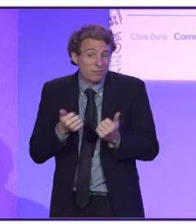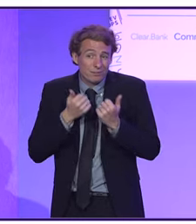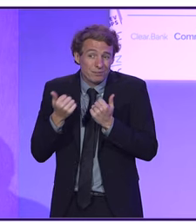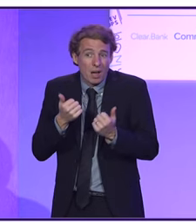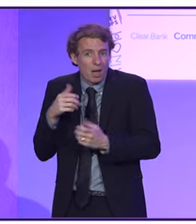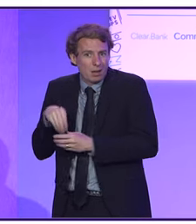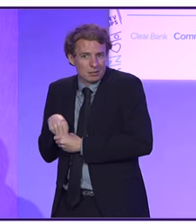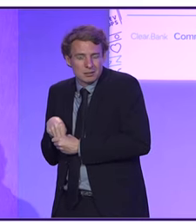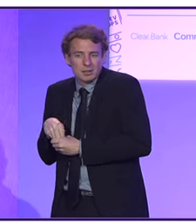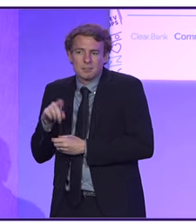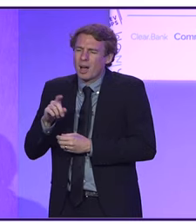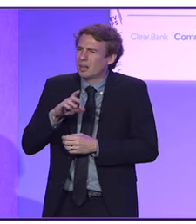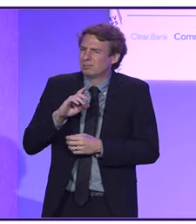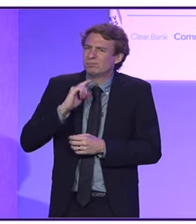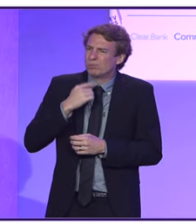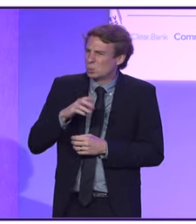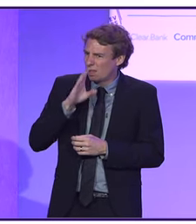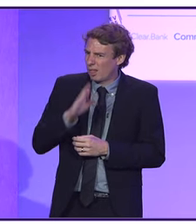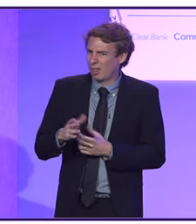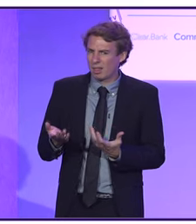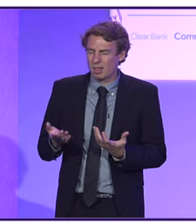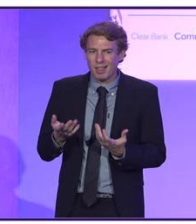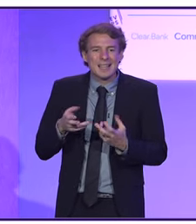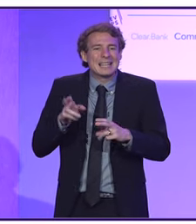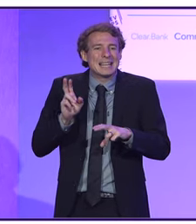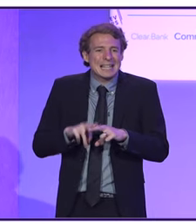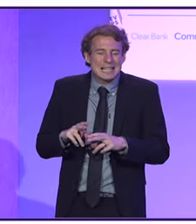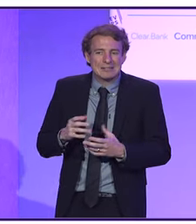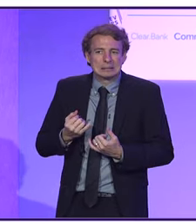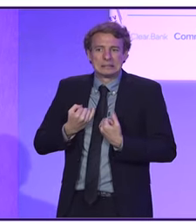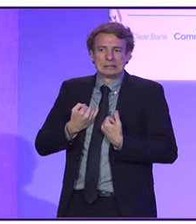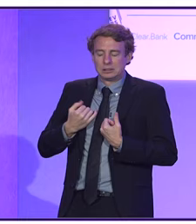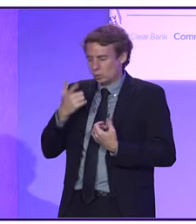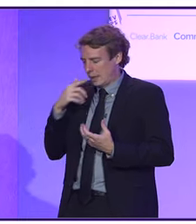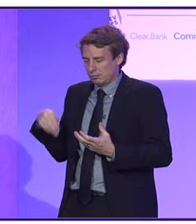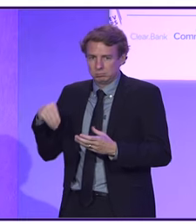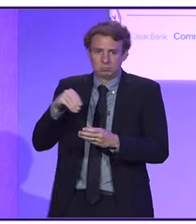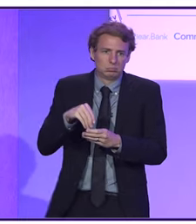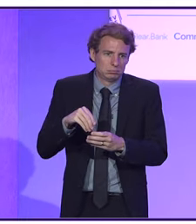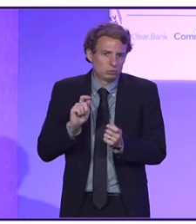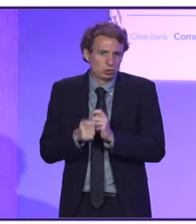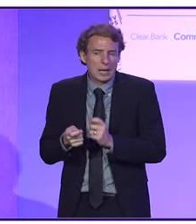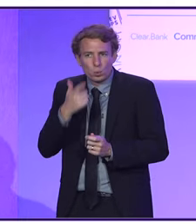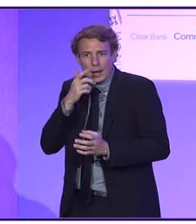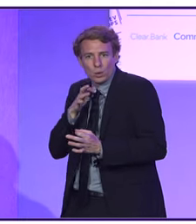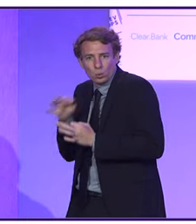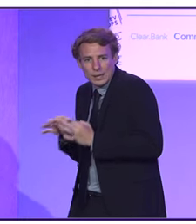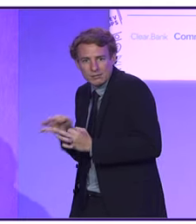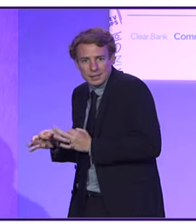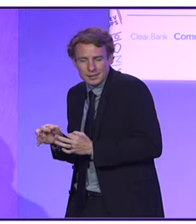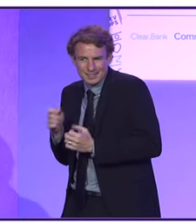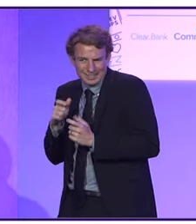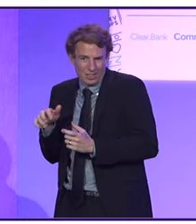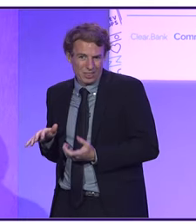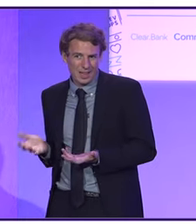to be brutal, and it's still there. If you can query the archive directly, it's still there, it's not gone. So it's you still have